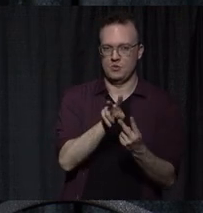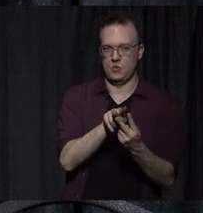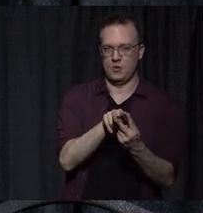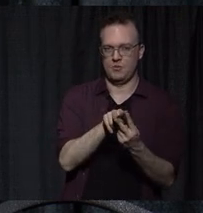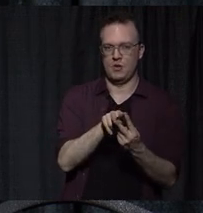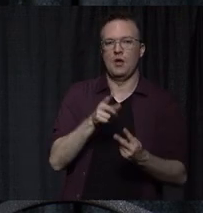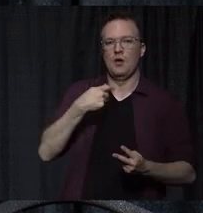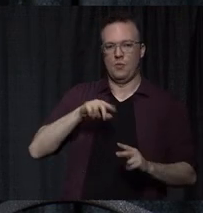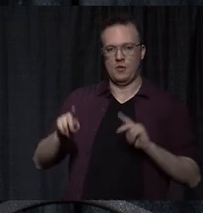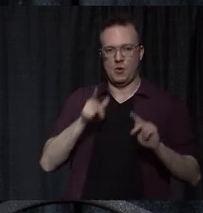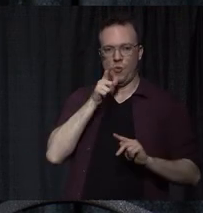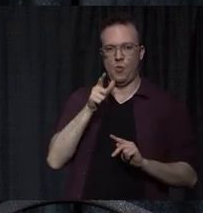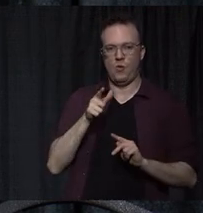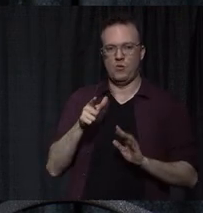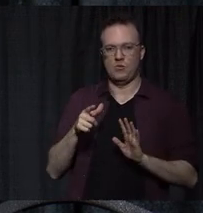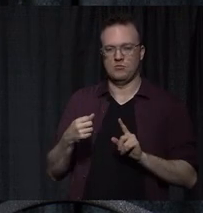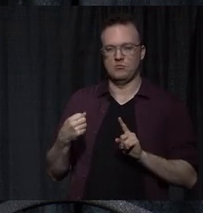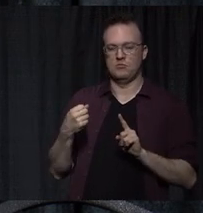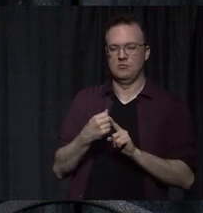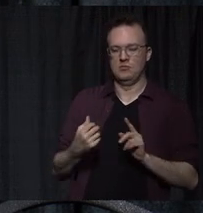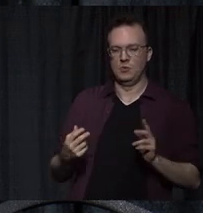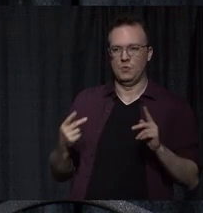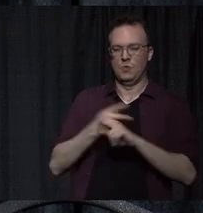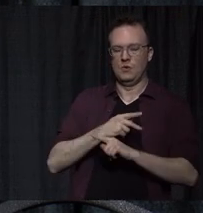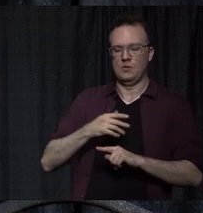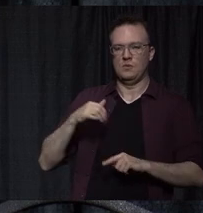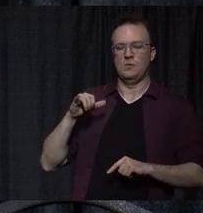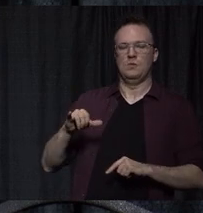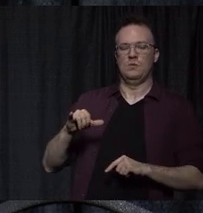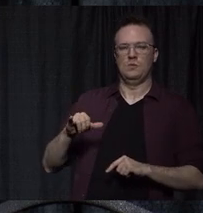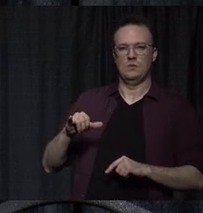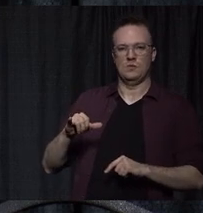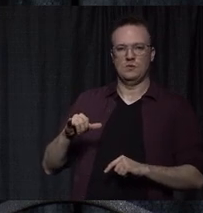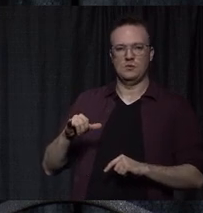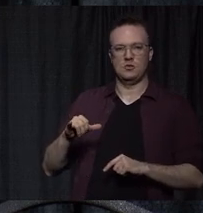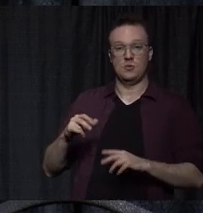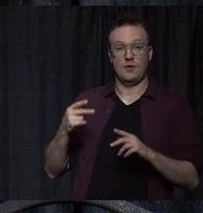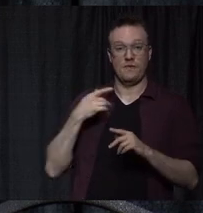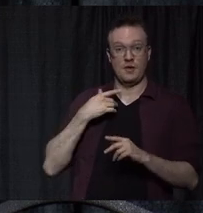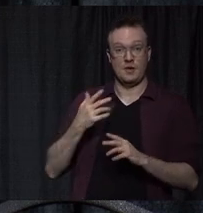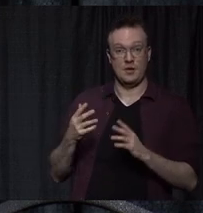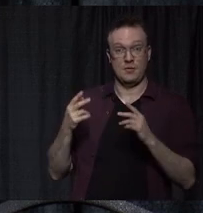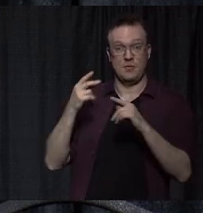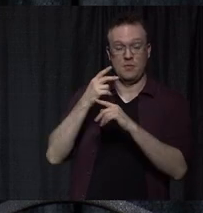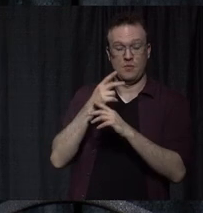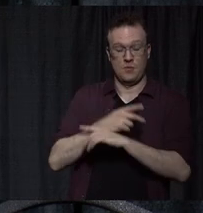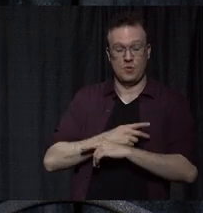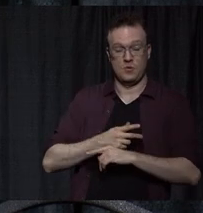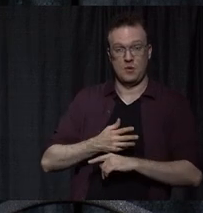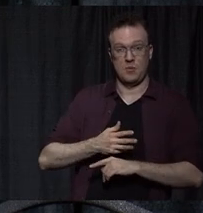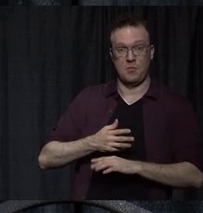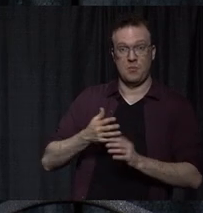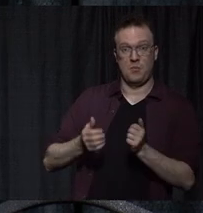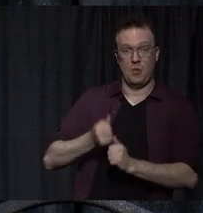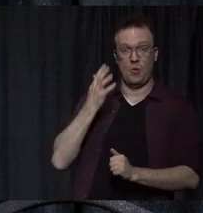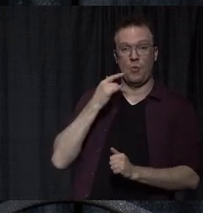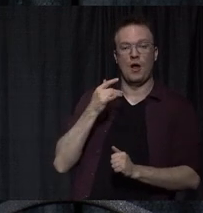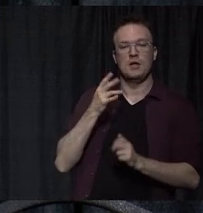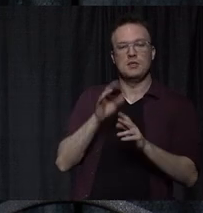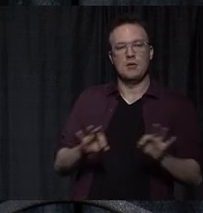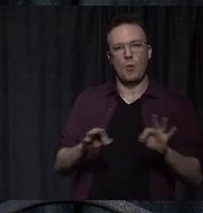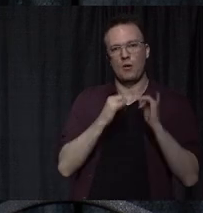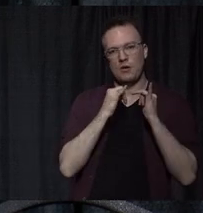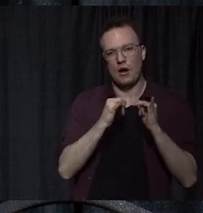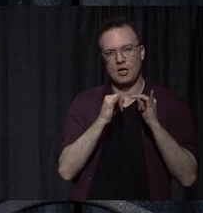we're the ones that feel it the most. And because we feel it the most, there's much we have in common that we have to